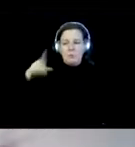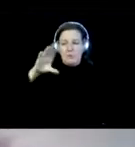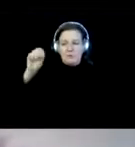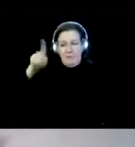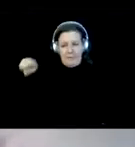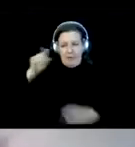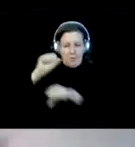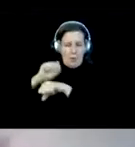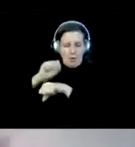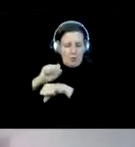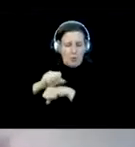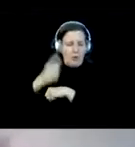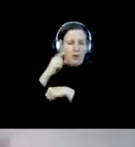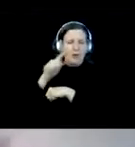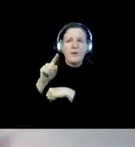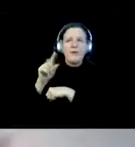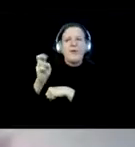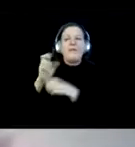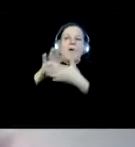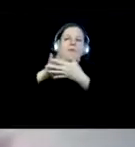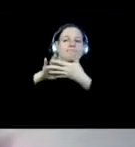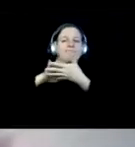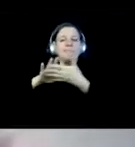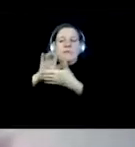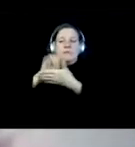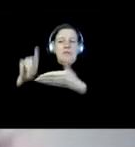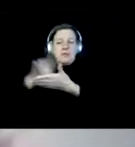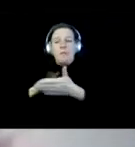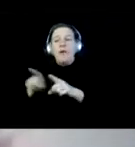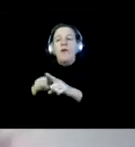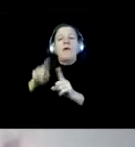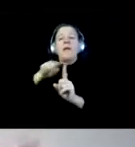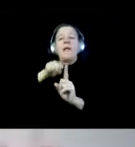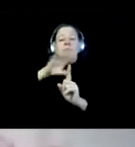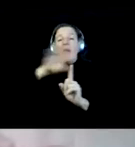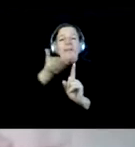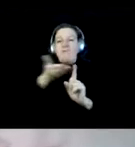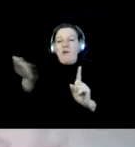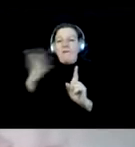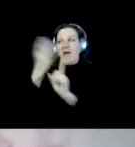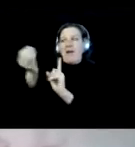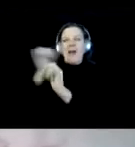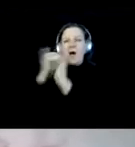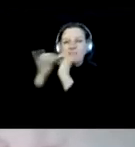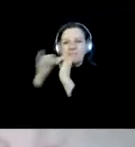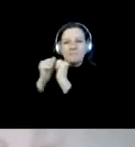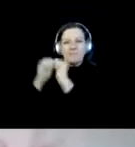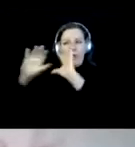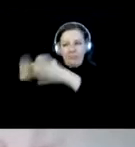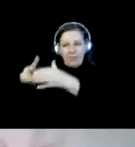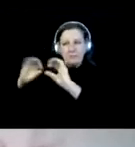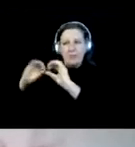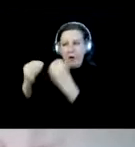of subtle forms of discrimination, like not being invited to the office drinks or being asked about her pet instead